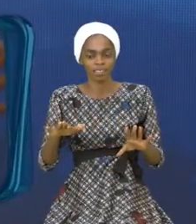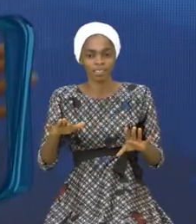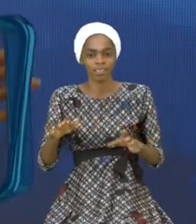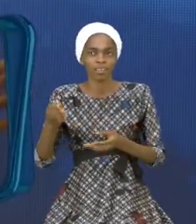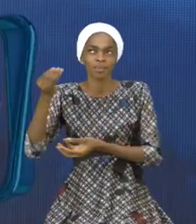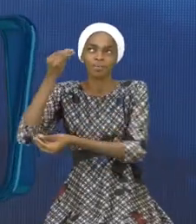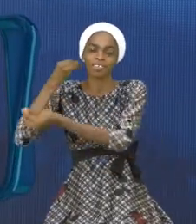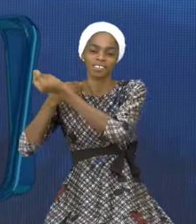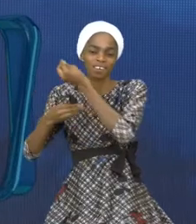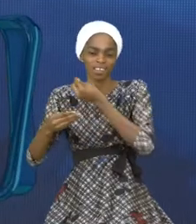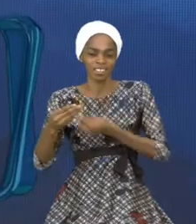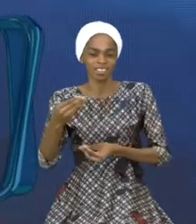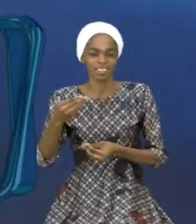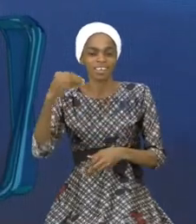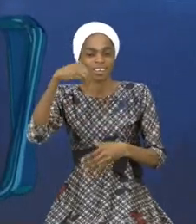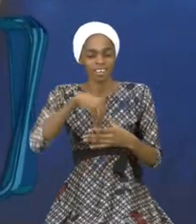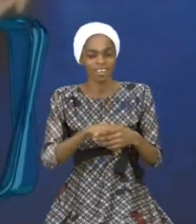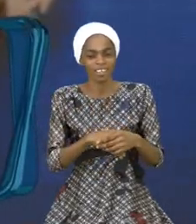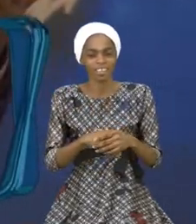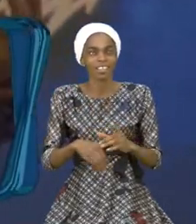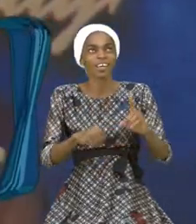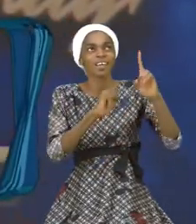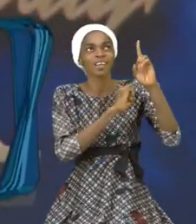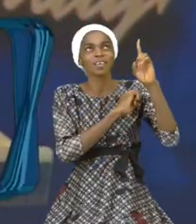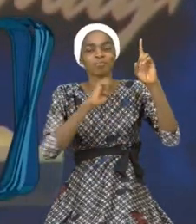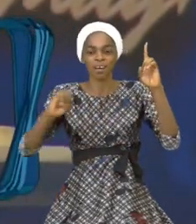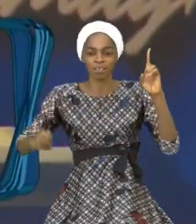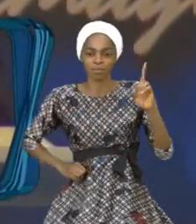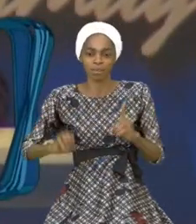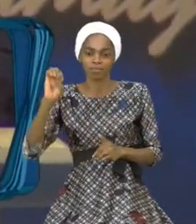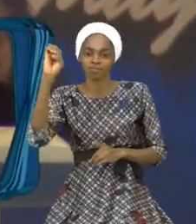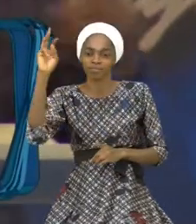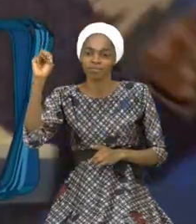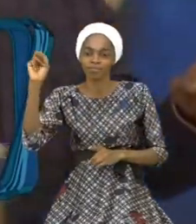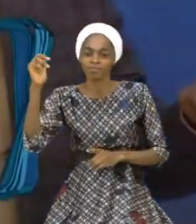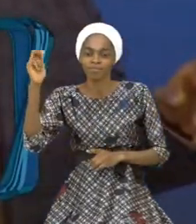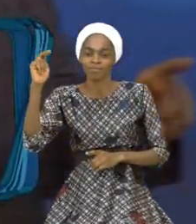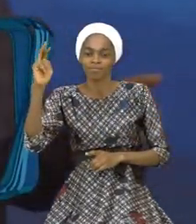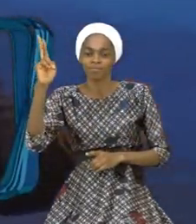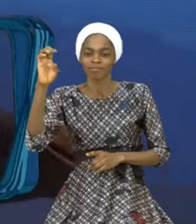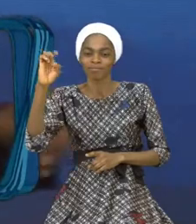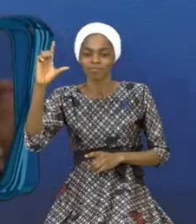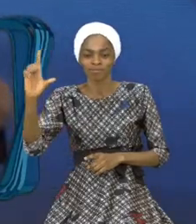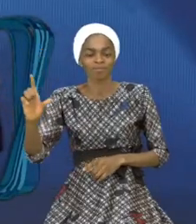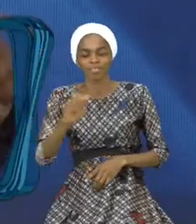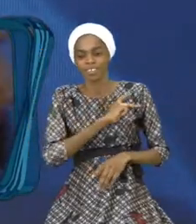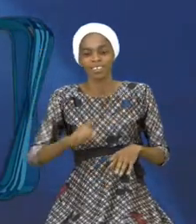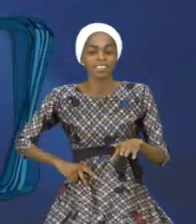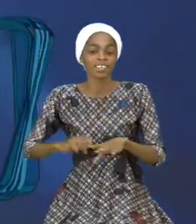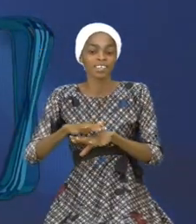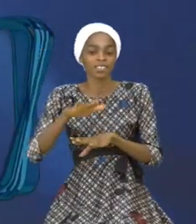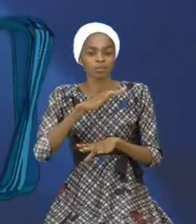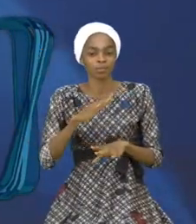birthrights in Emmanuel's kingdom. The numberless, the